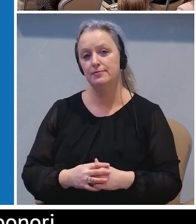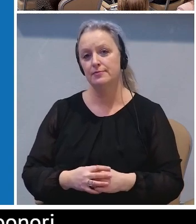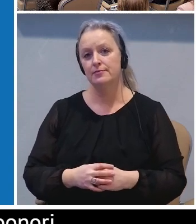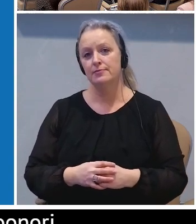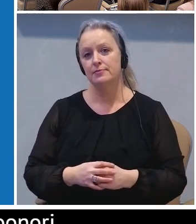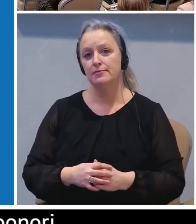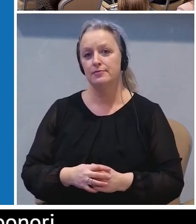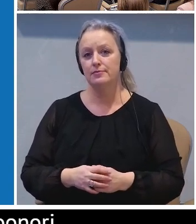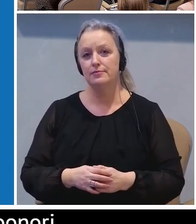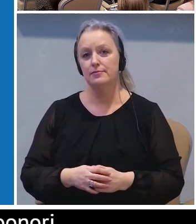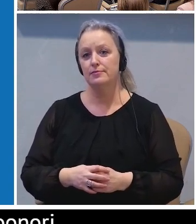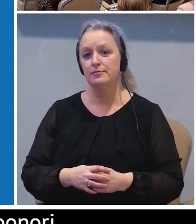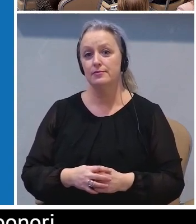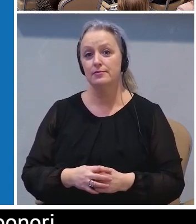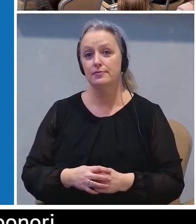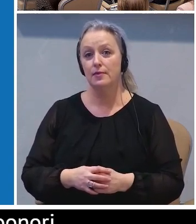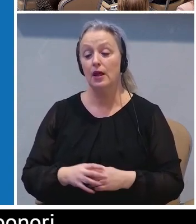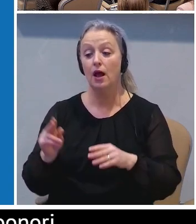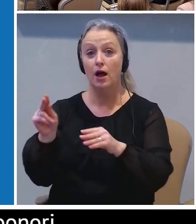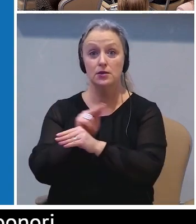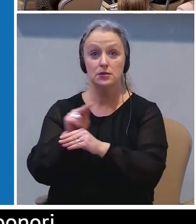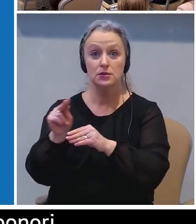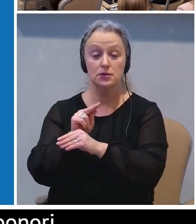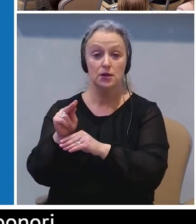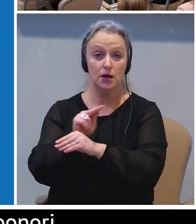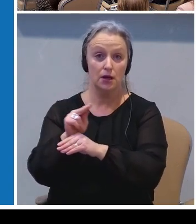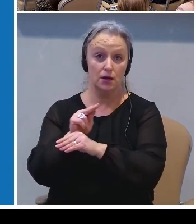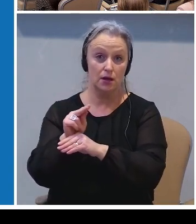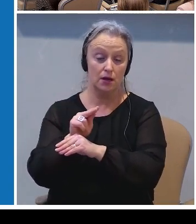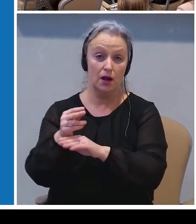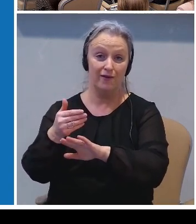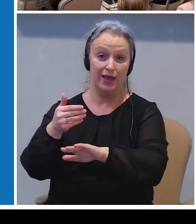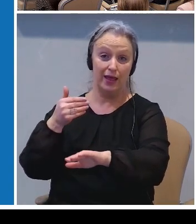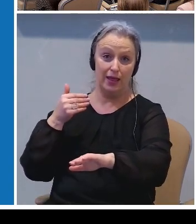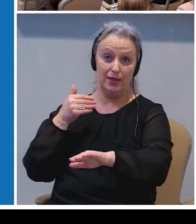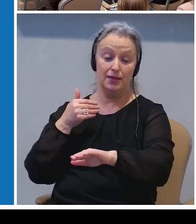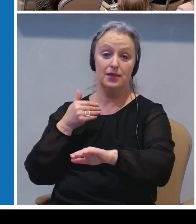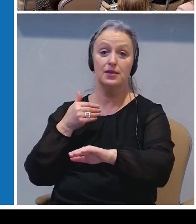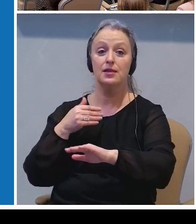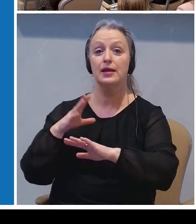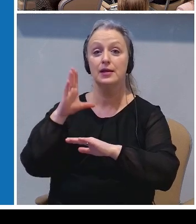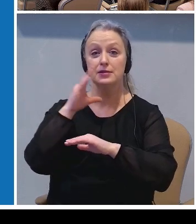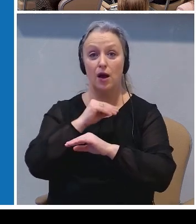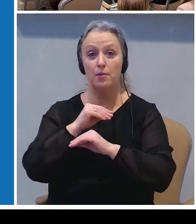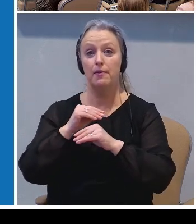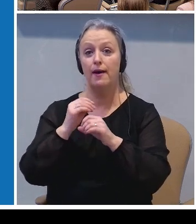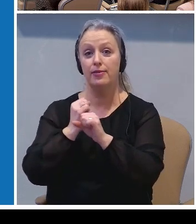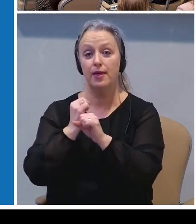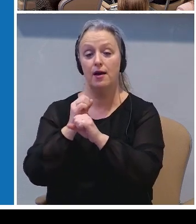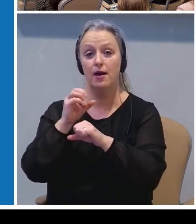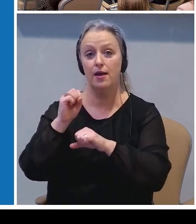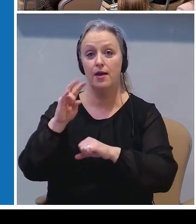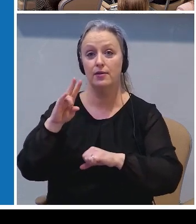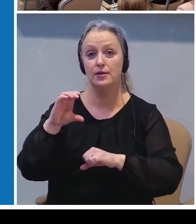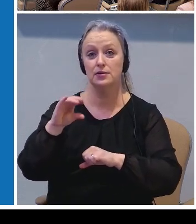enzyme. After the transplant, Enne you ravi can see ei suuda lots of patsiendi enzyme in enese the blood, keha and ensüümi the toota. enzyme is coming from the donor.